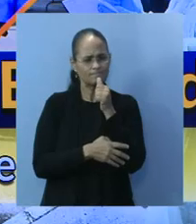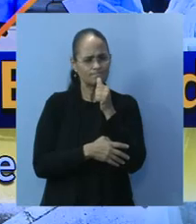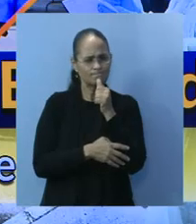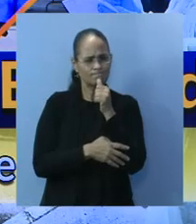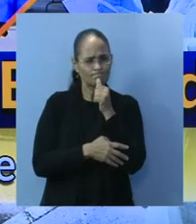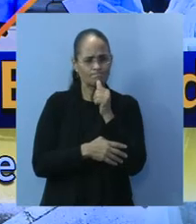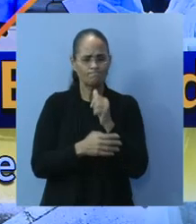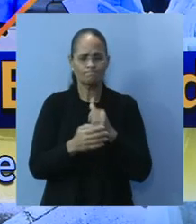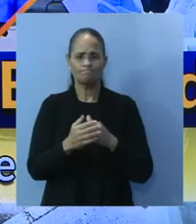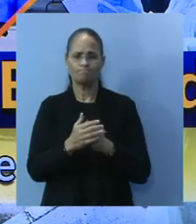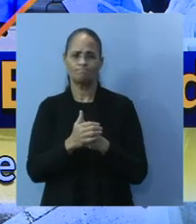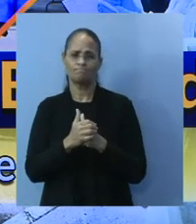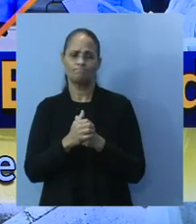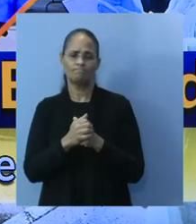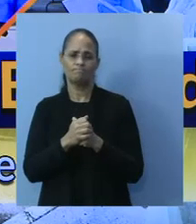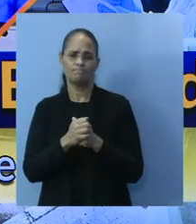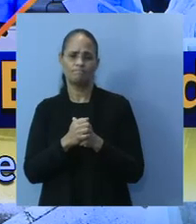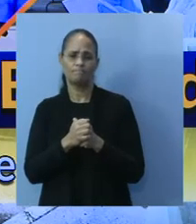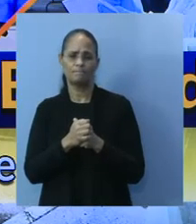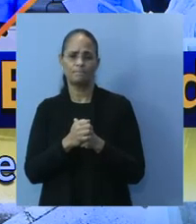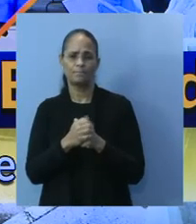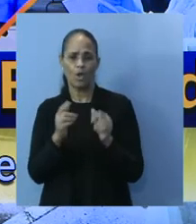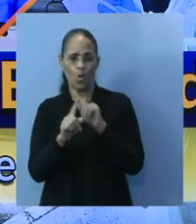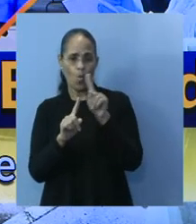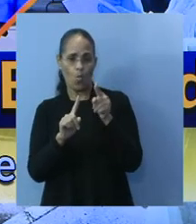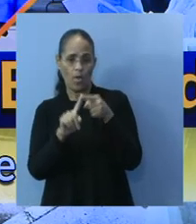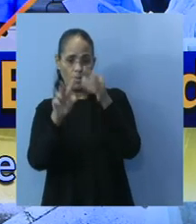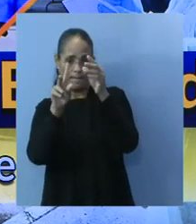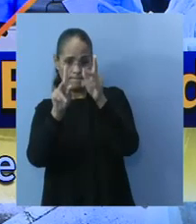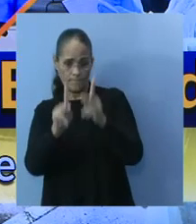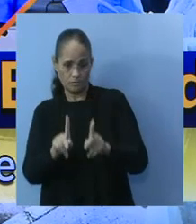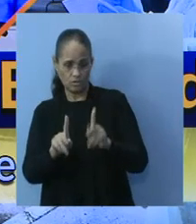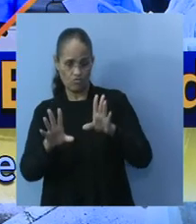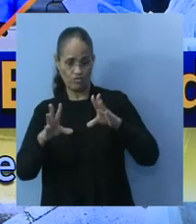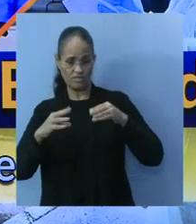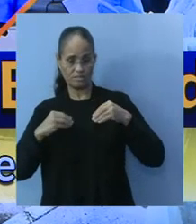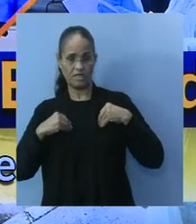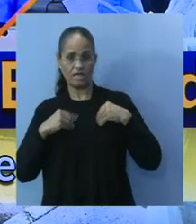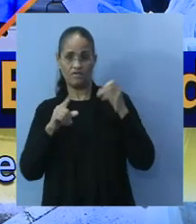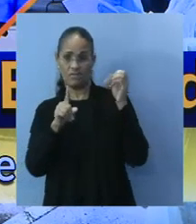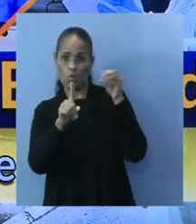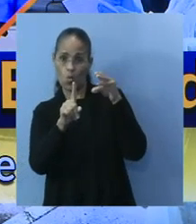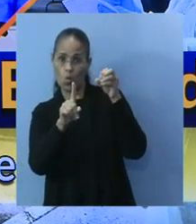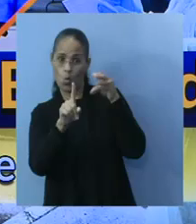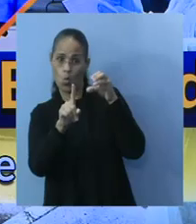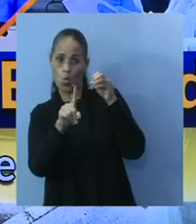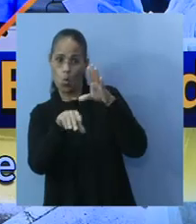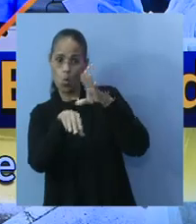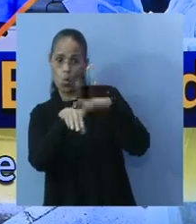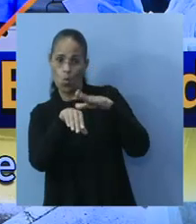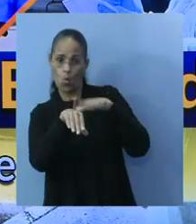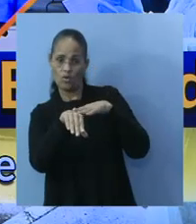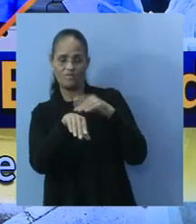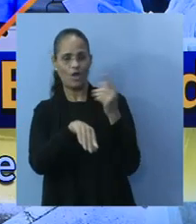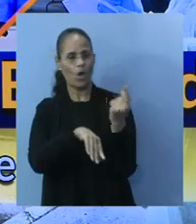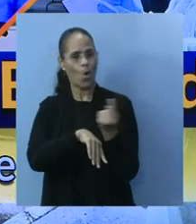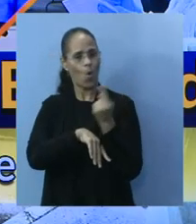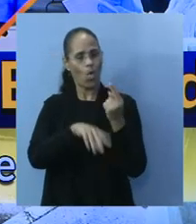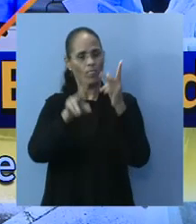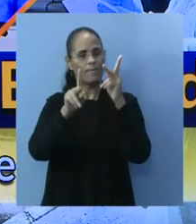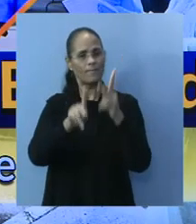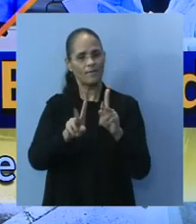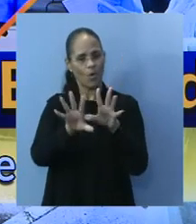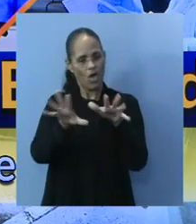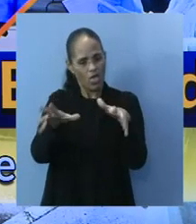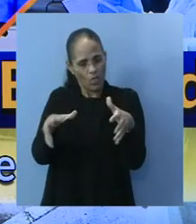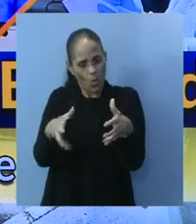how the privacy model works. When an individual receives an exposure notification, they are the only person in the